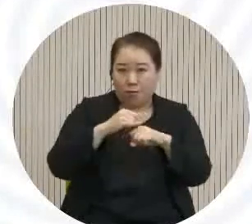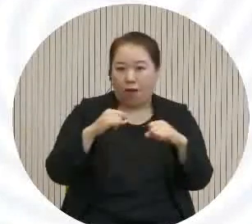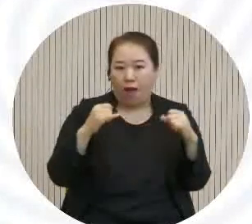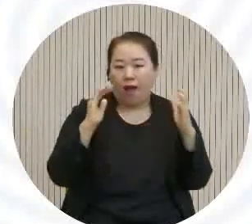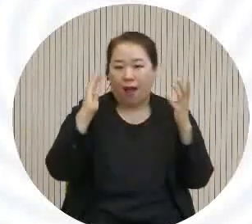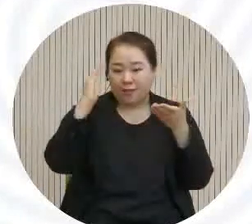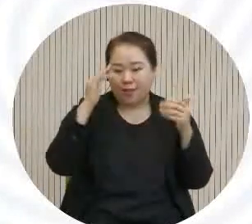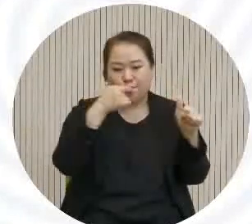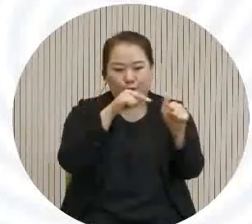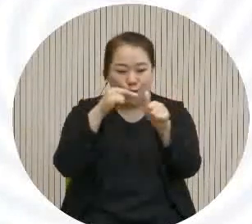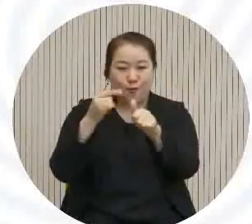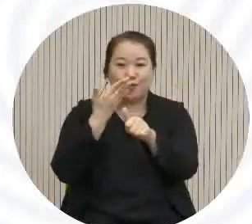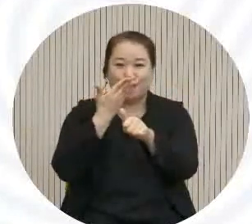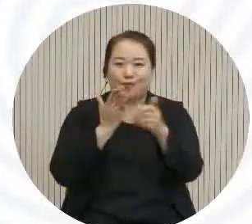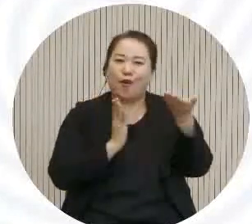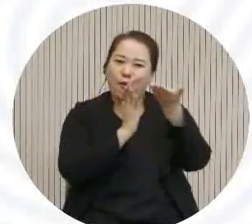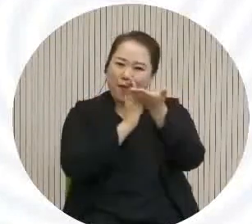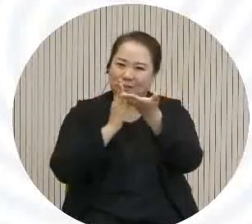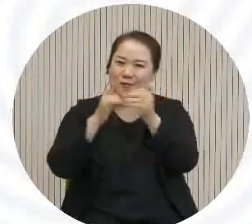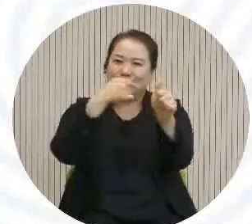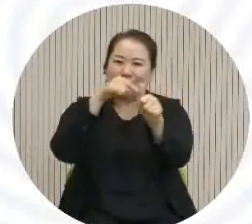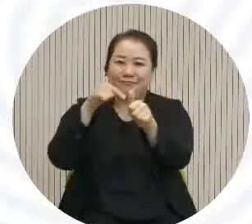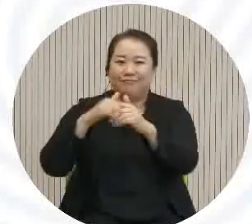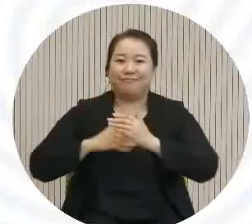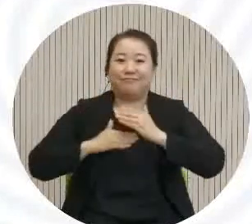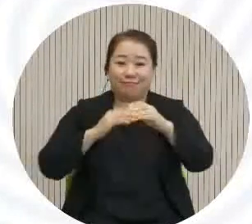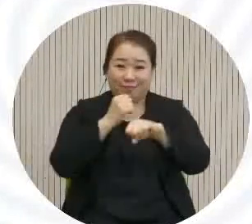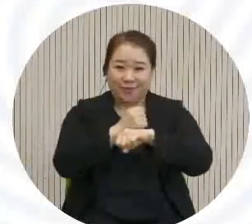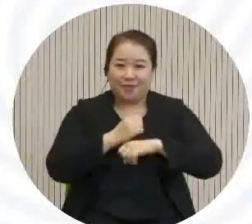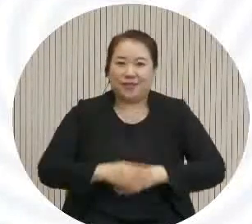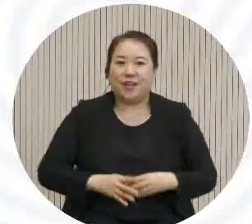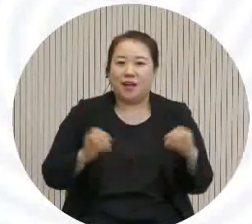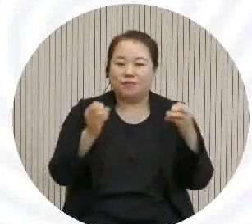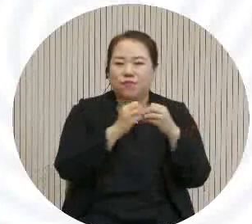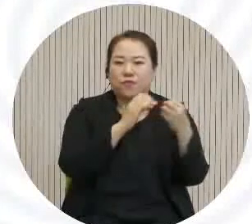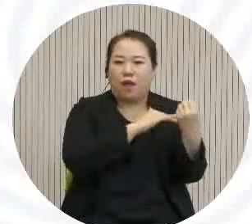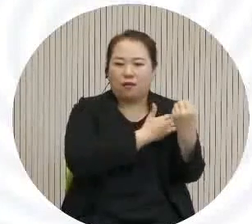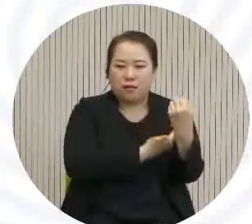Workshop intertwines well with literacy and art studies.